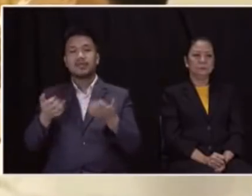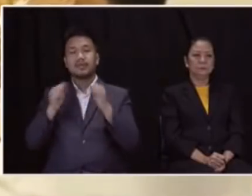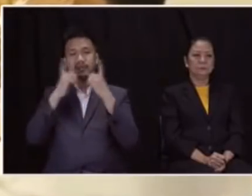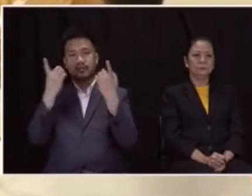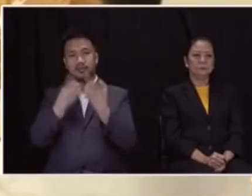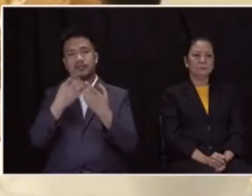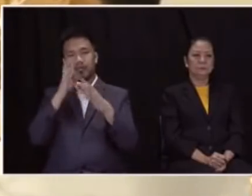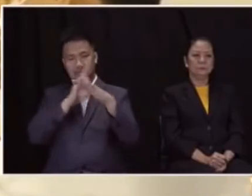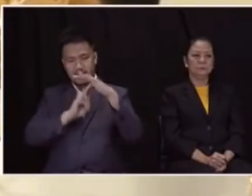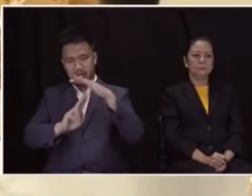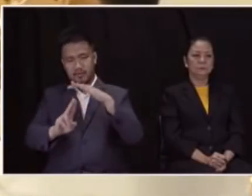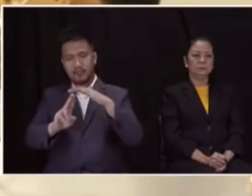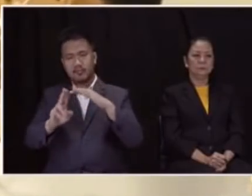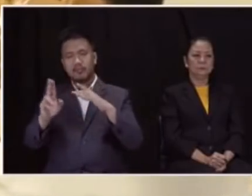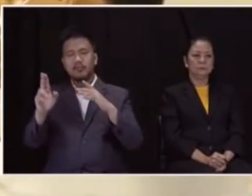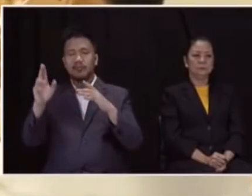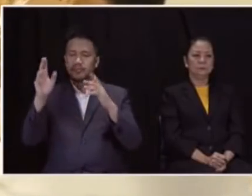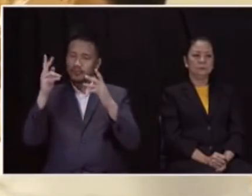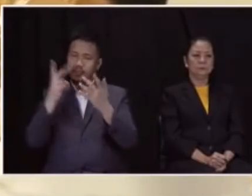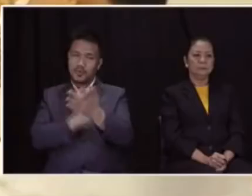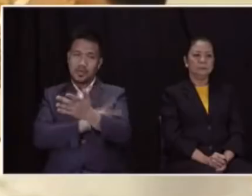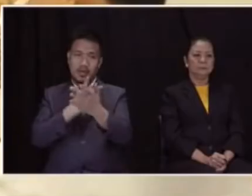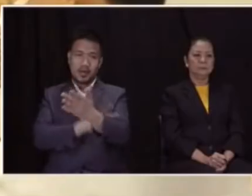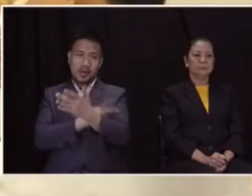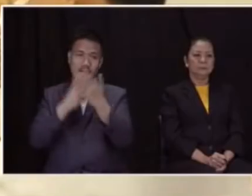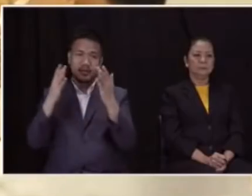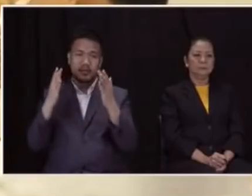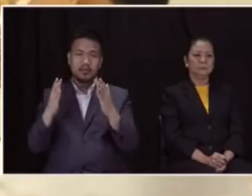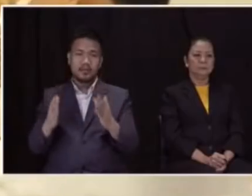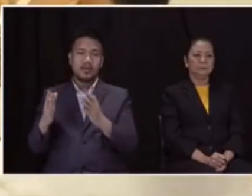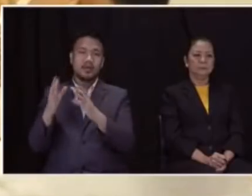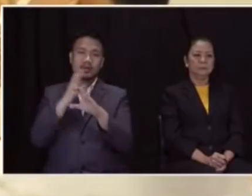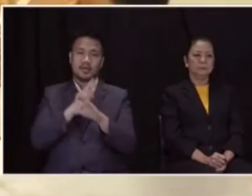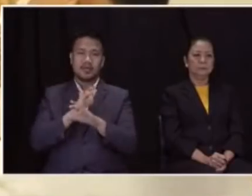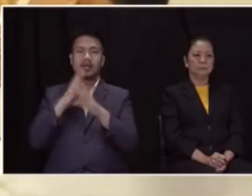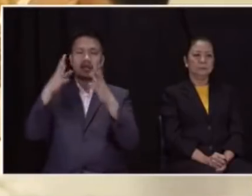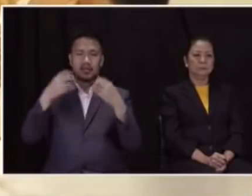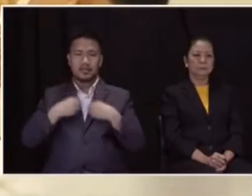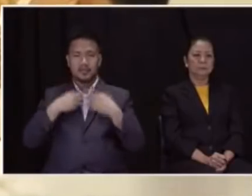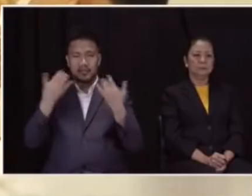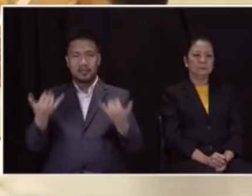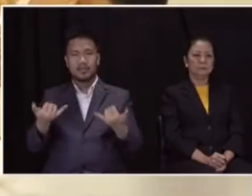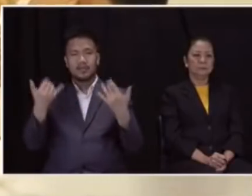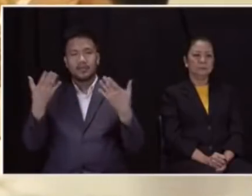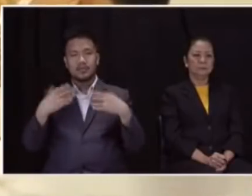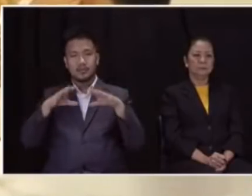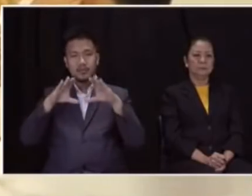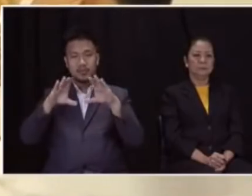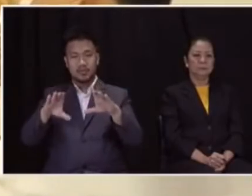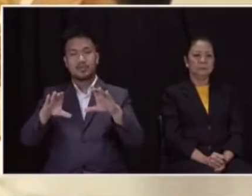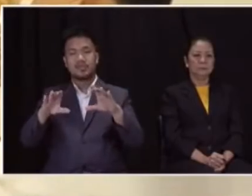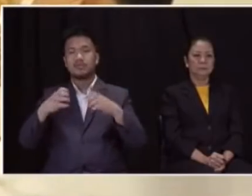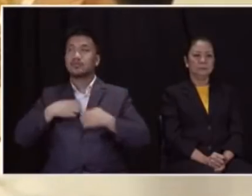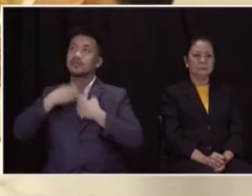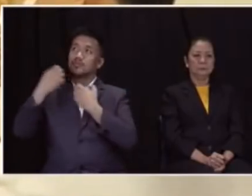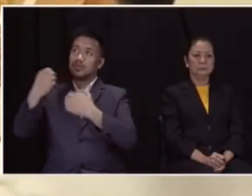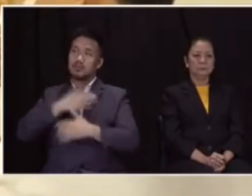humble pastoral care and for giving me this new opportunity of expressing my love for